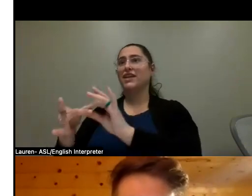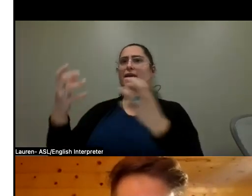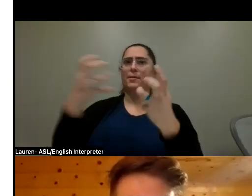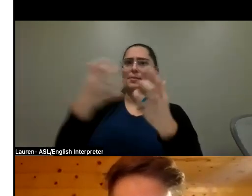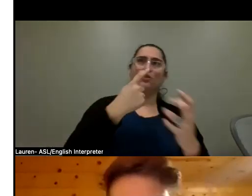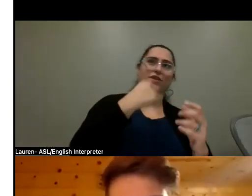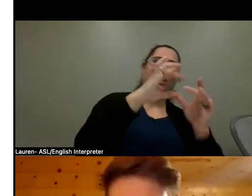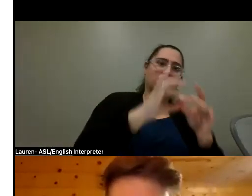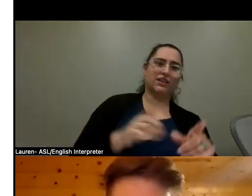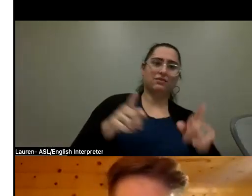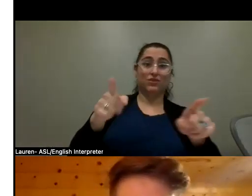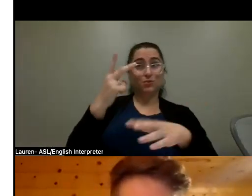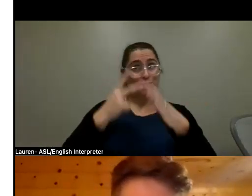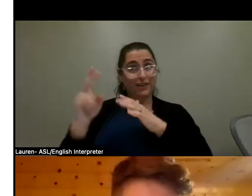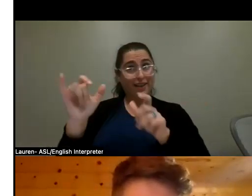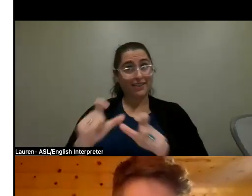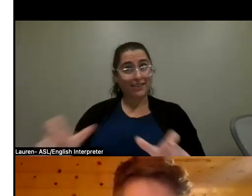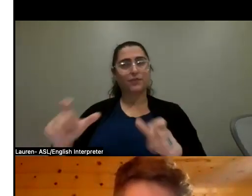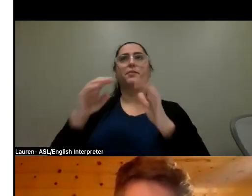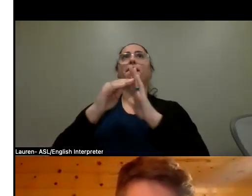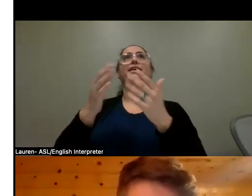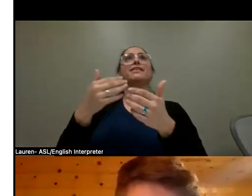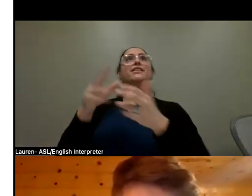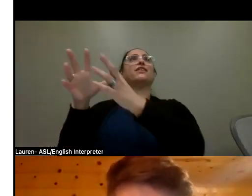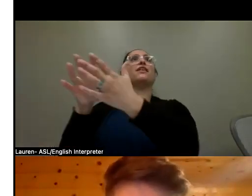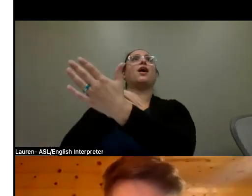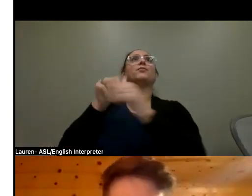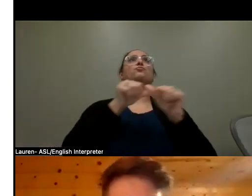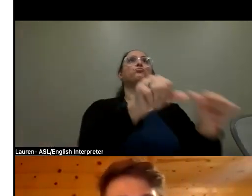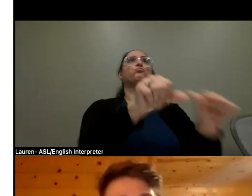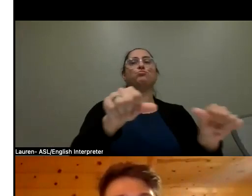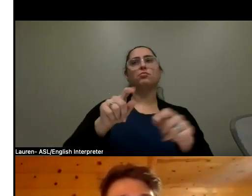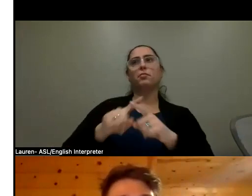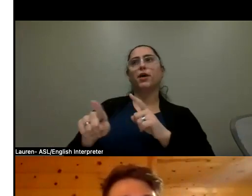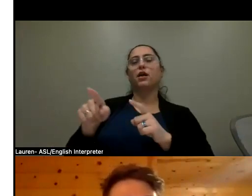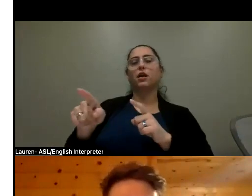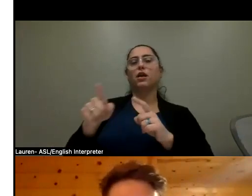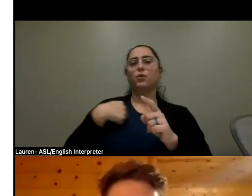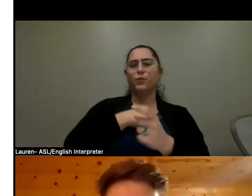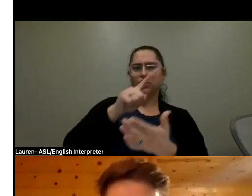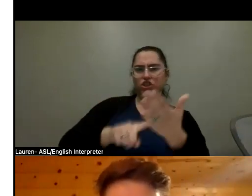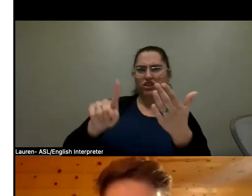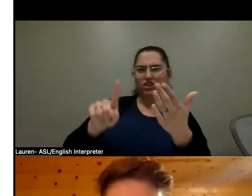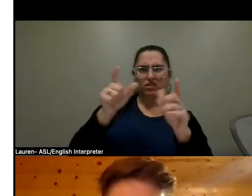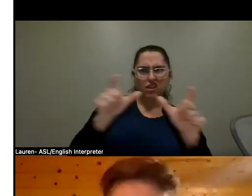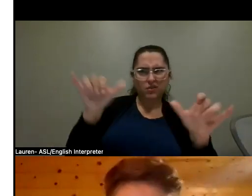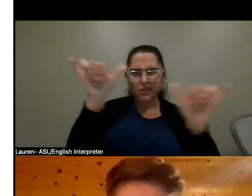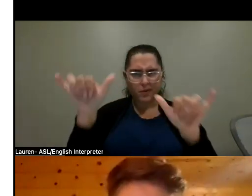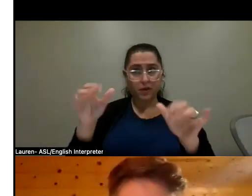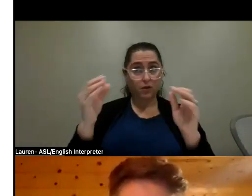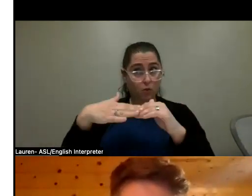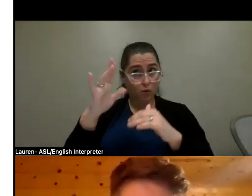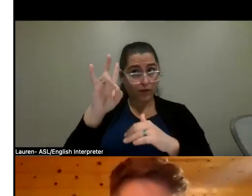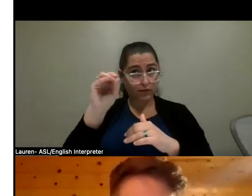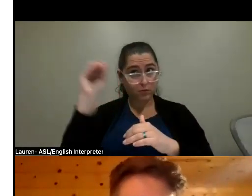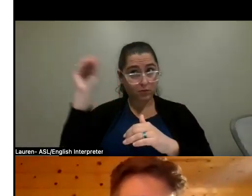be, the model can just copy over. So what we do, we check the sequence similarity to see if it's more than 70% similar to from